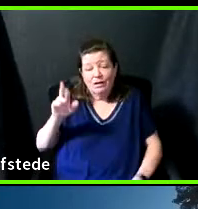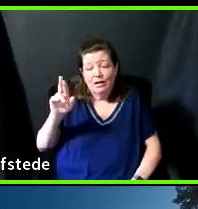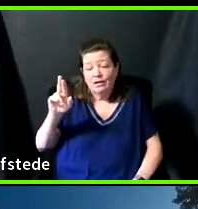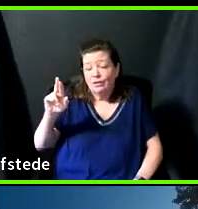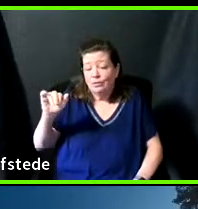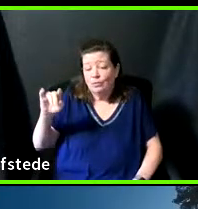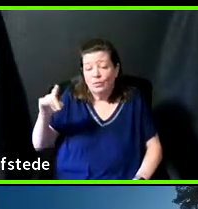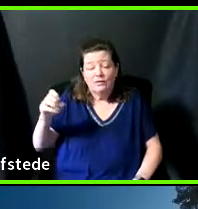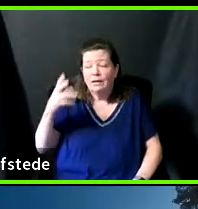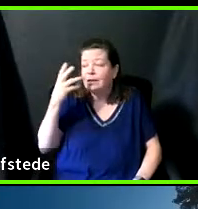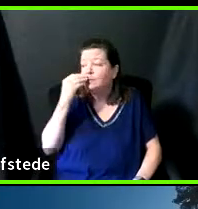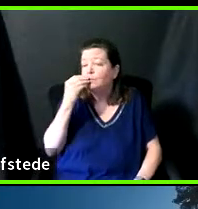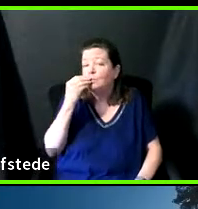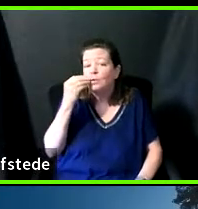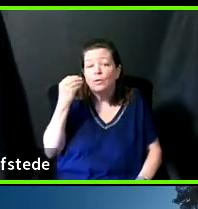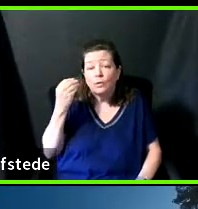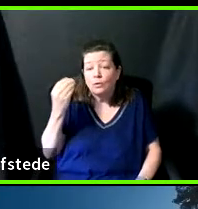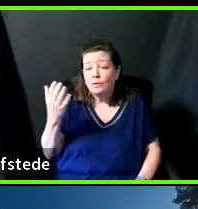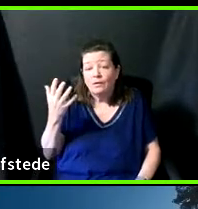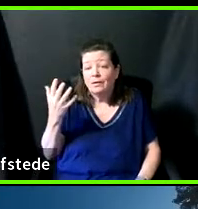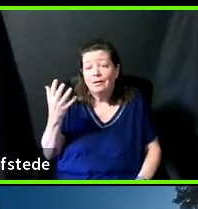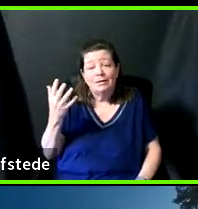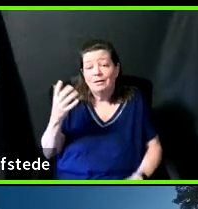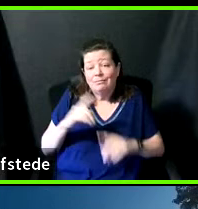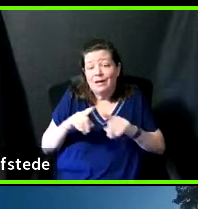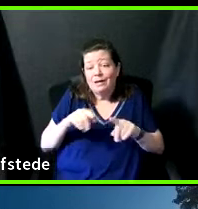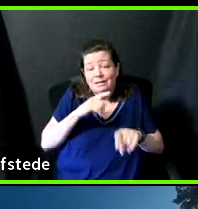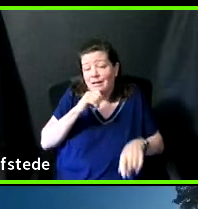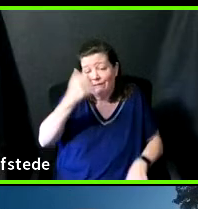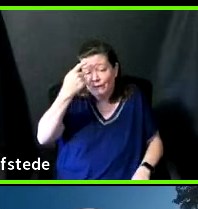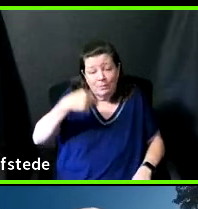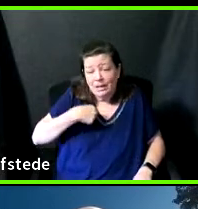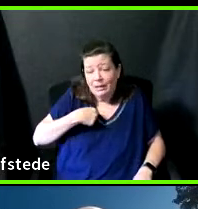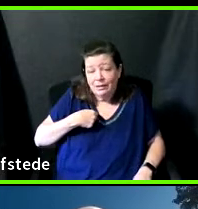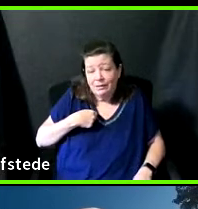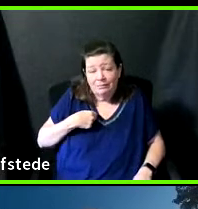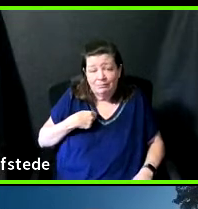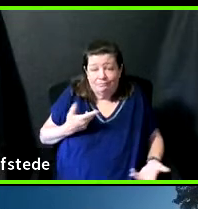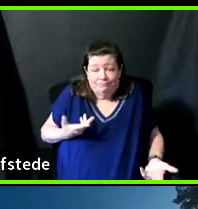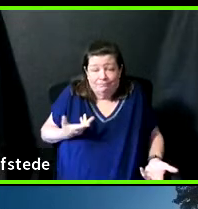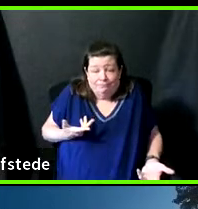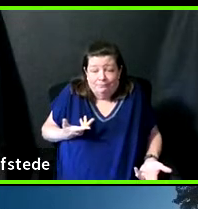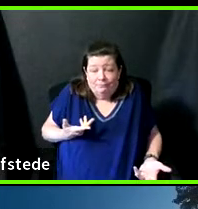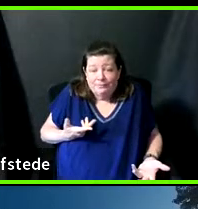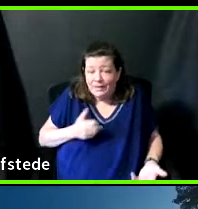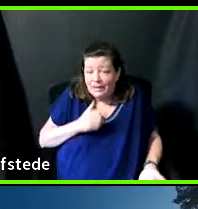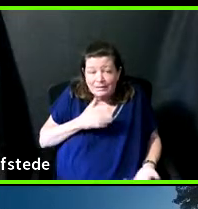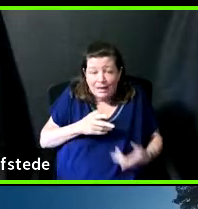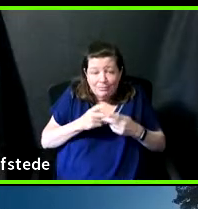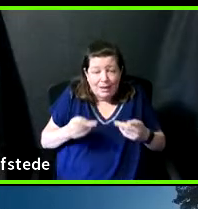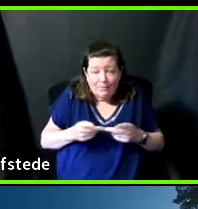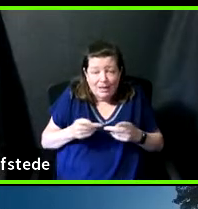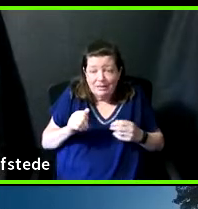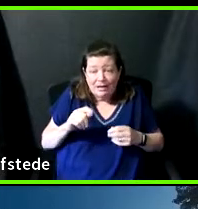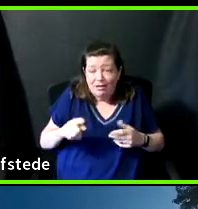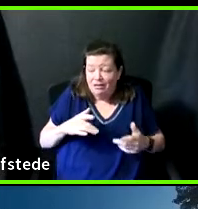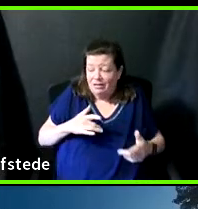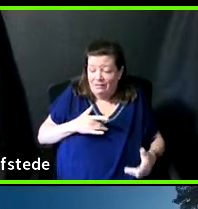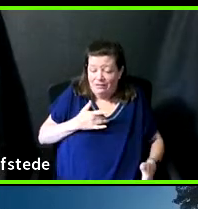As beautiful as it is, it's also not for me. Like that's not my get down at all. It does feel